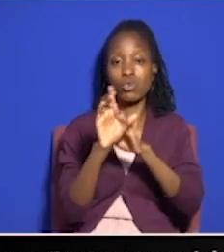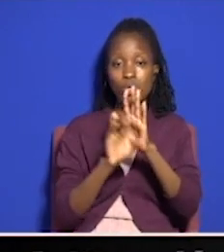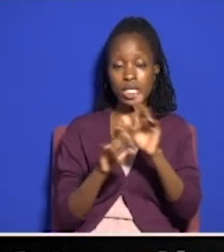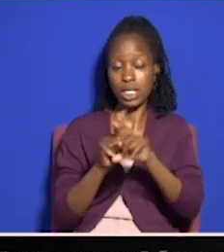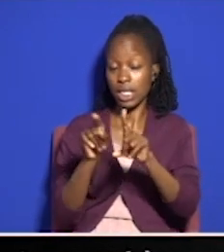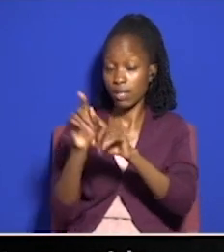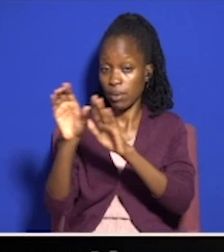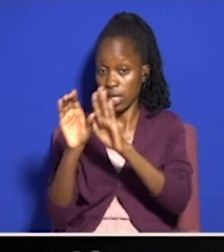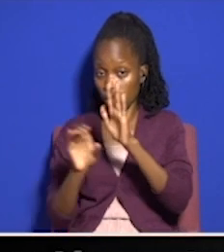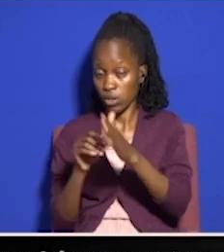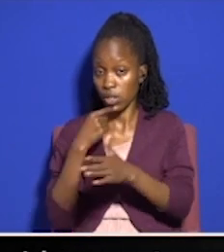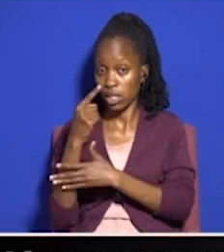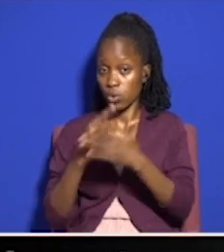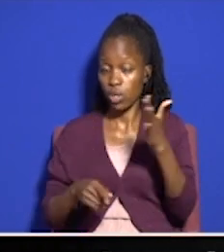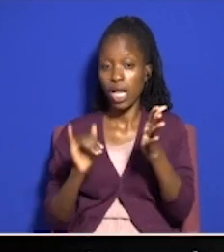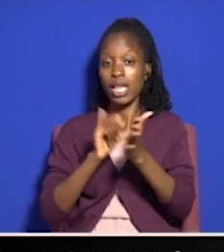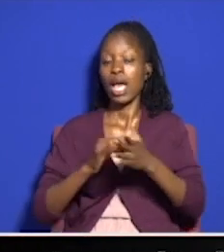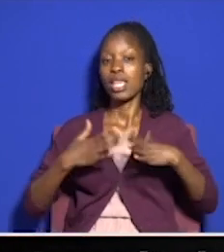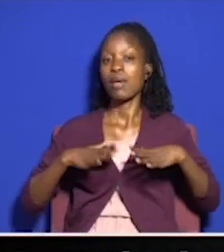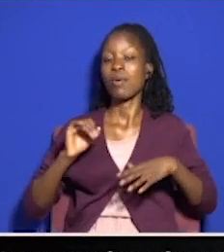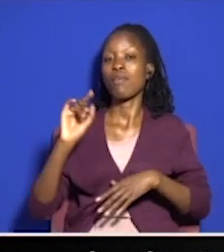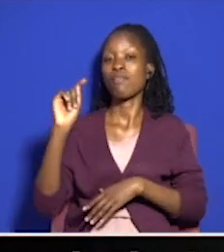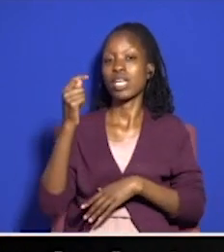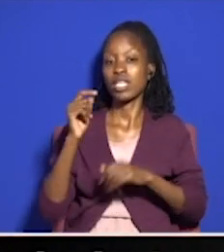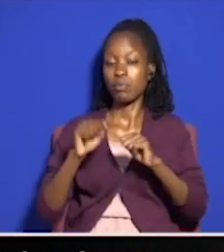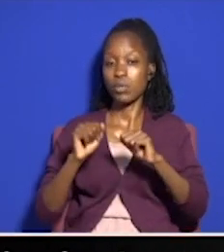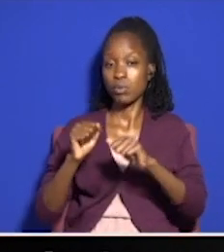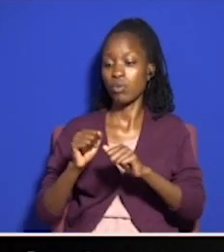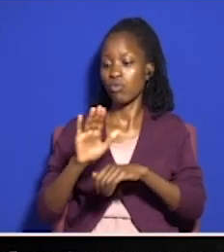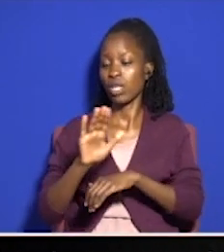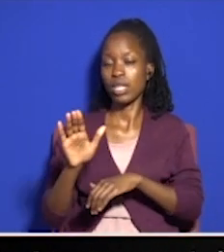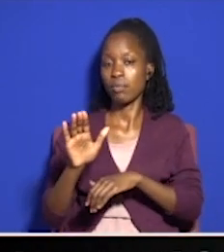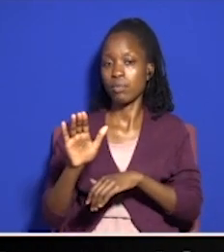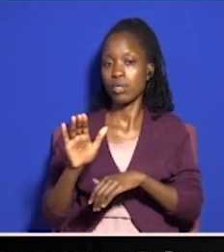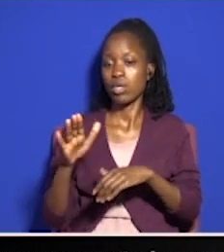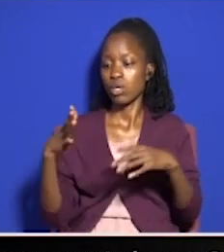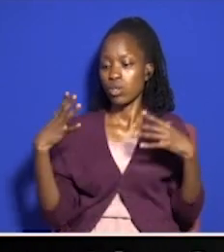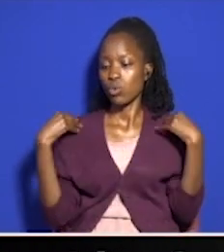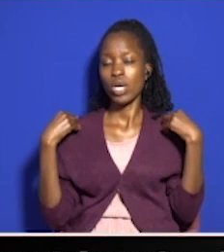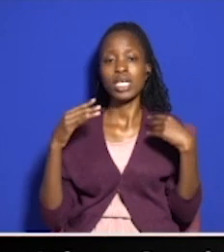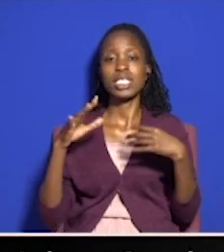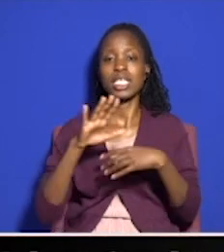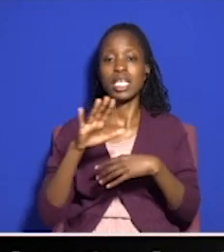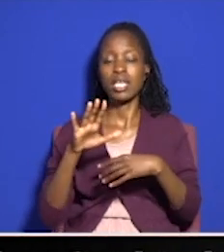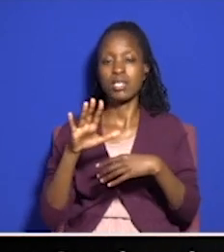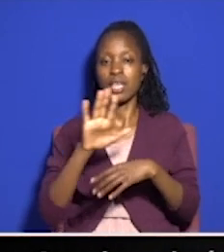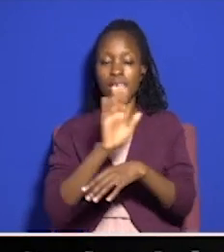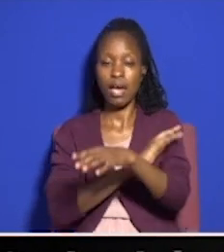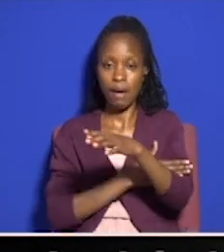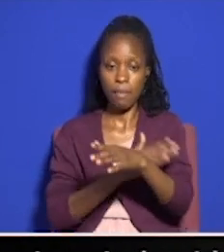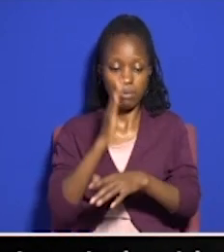the Constitution provides that the people of Kenya may exercise their sovereign power either directly or through